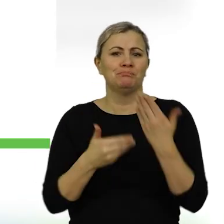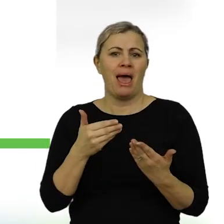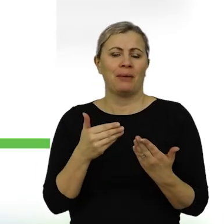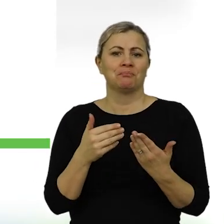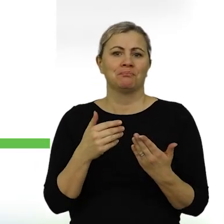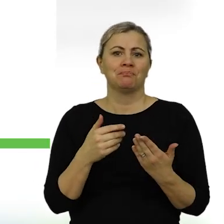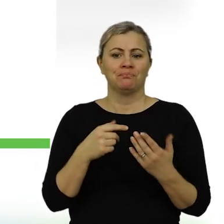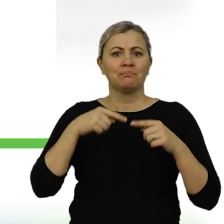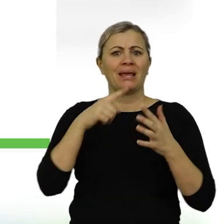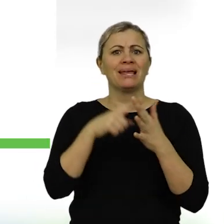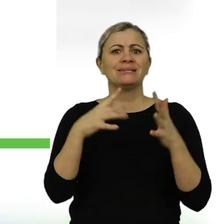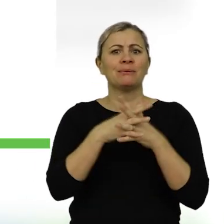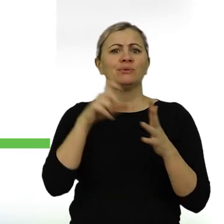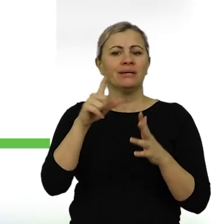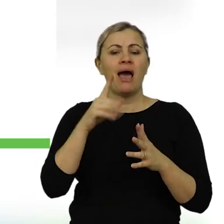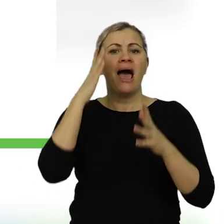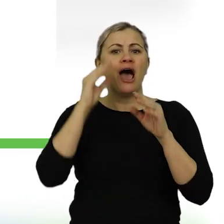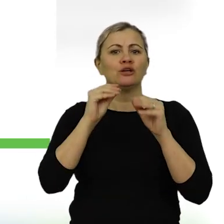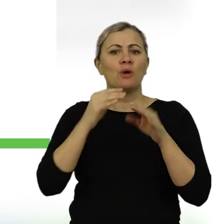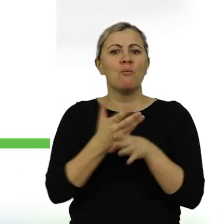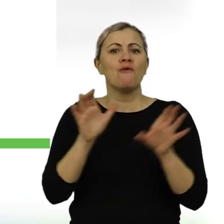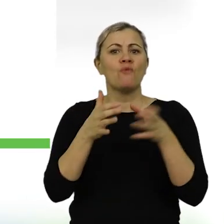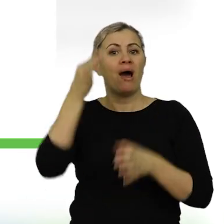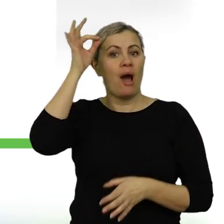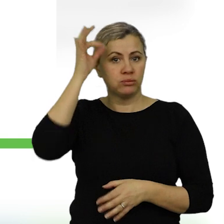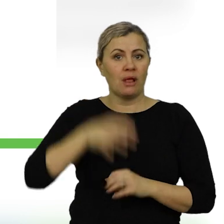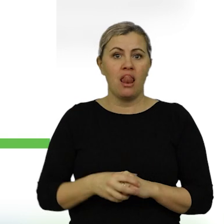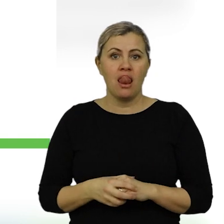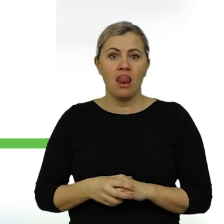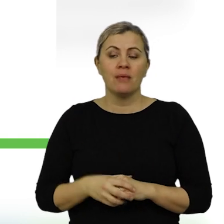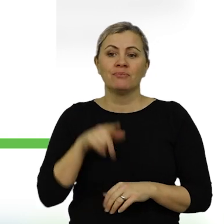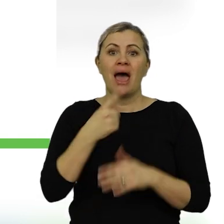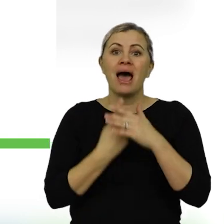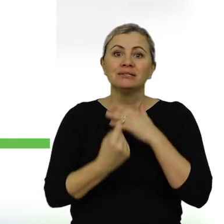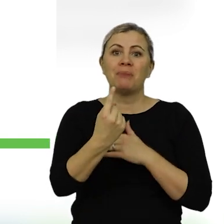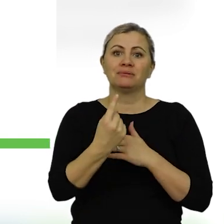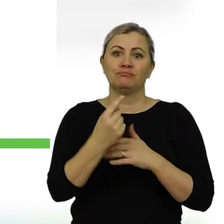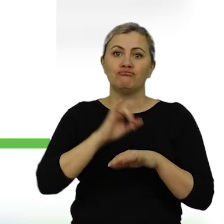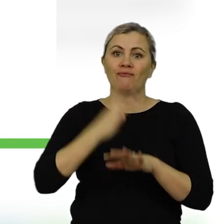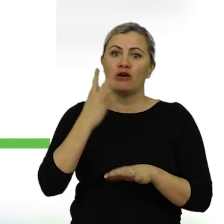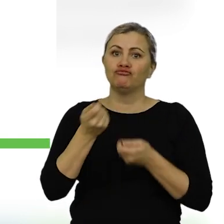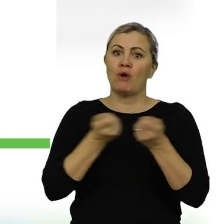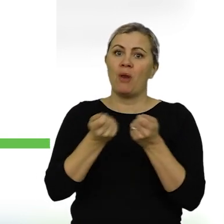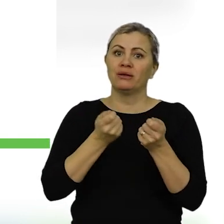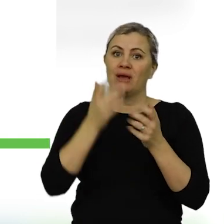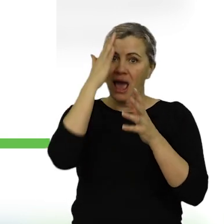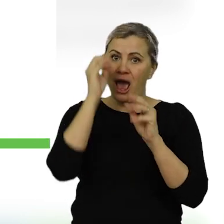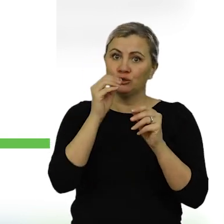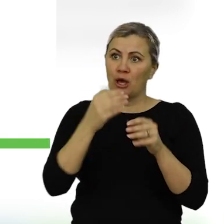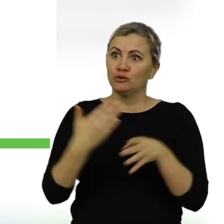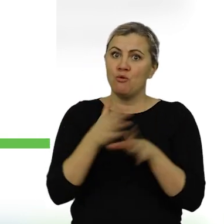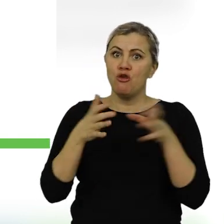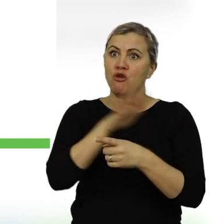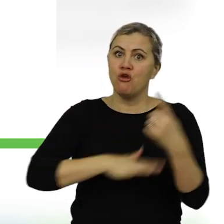introduction, we are the Education Workforce Council, the EWC, the independent professional regulator for all the